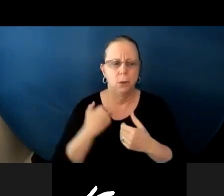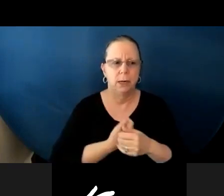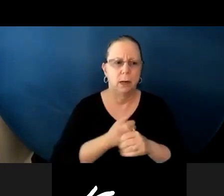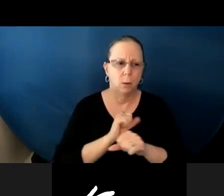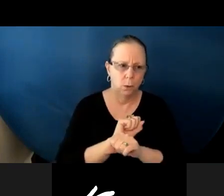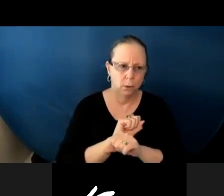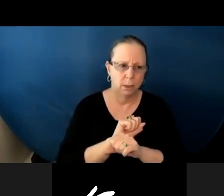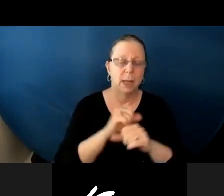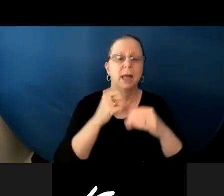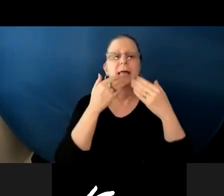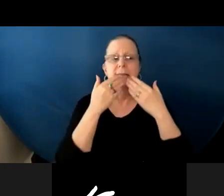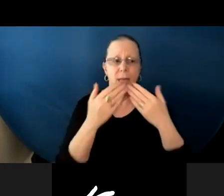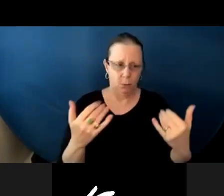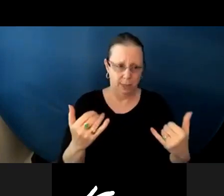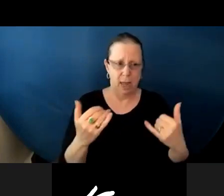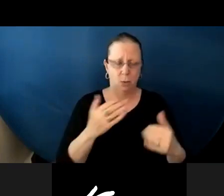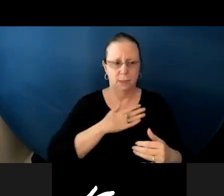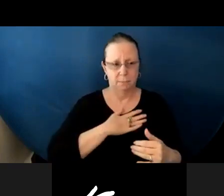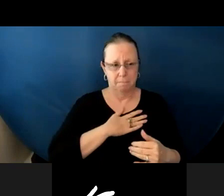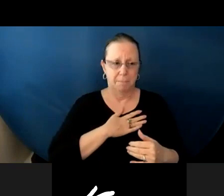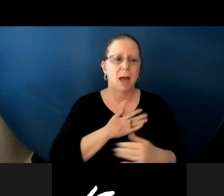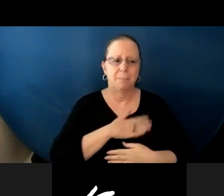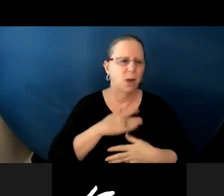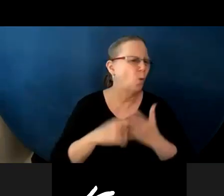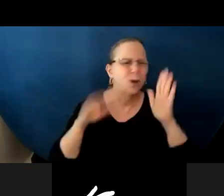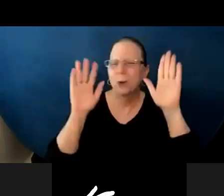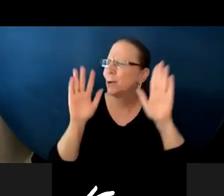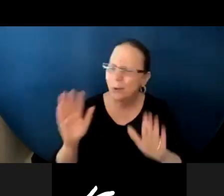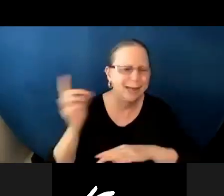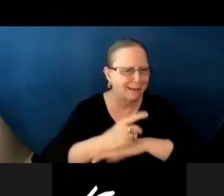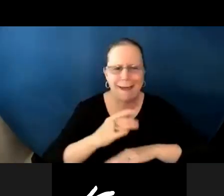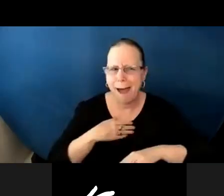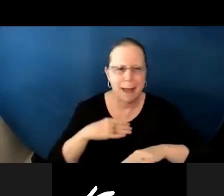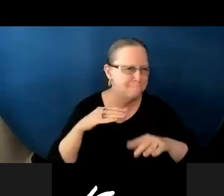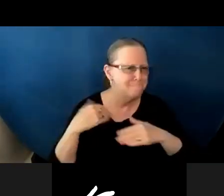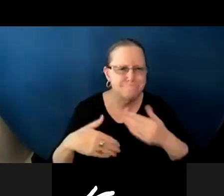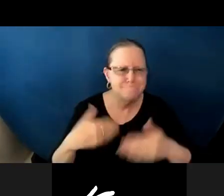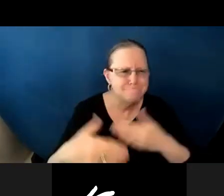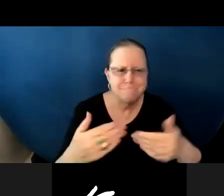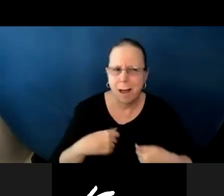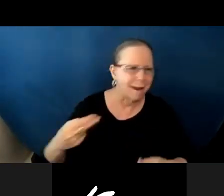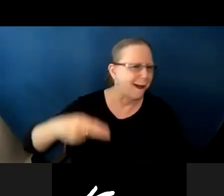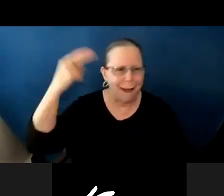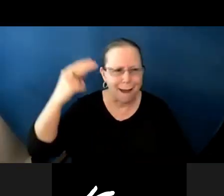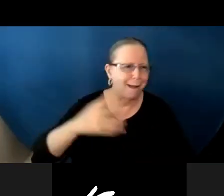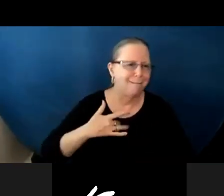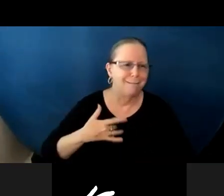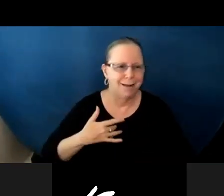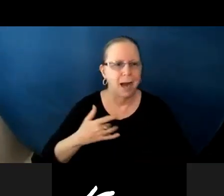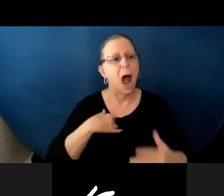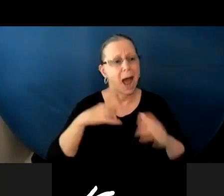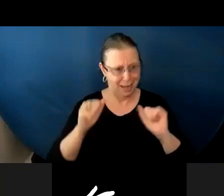now it's my pleasure. Gosh, what a great day. I'm telling you, I'm on a high. I get to moderate